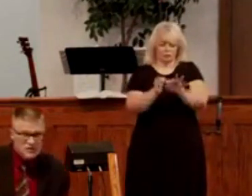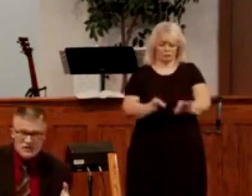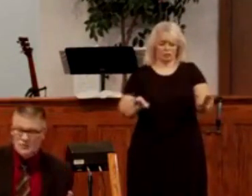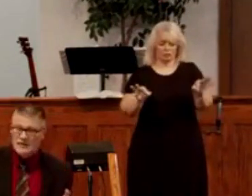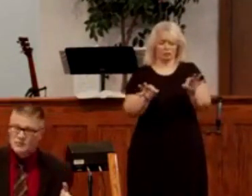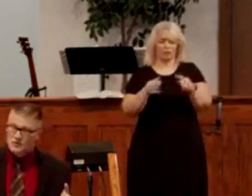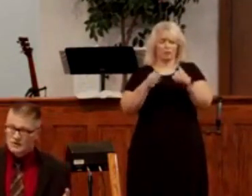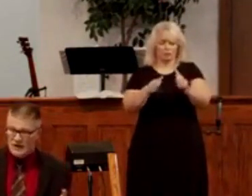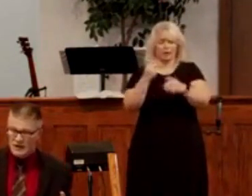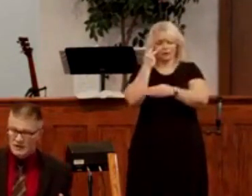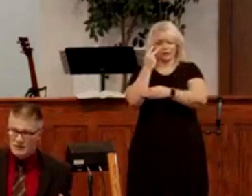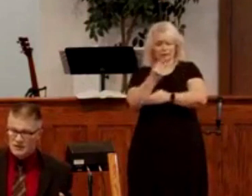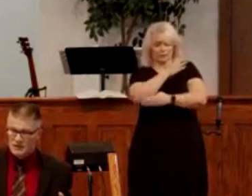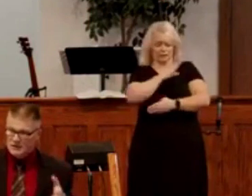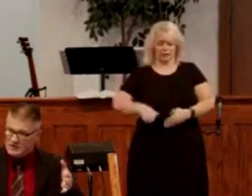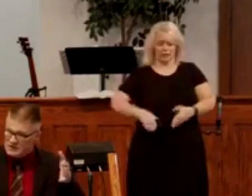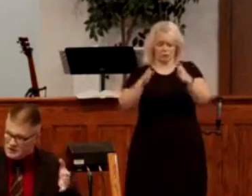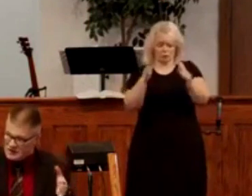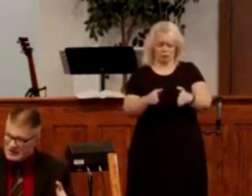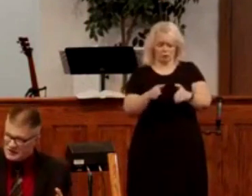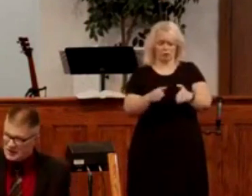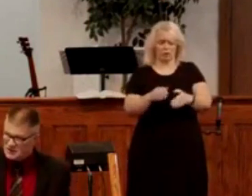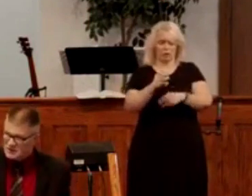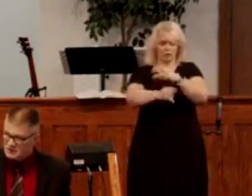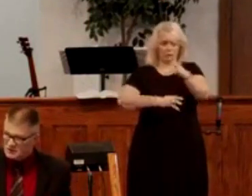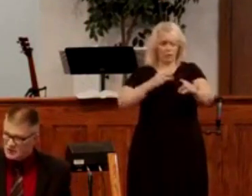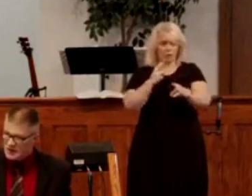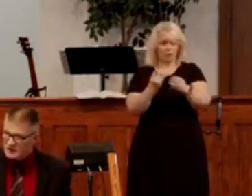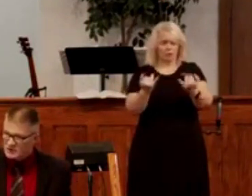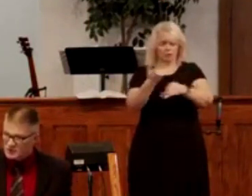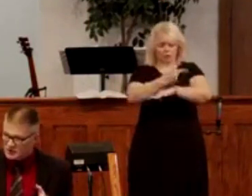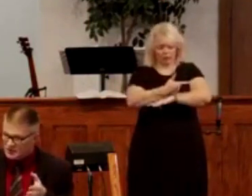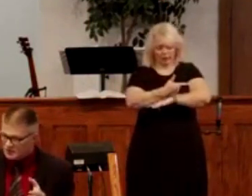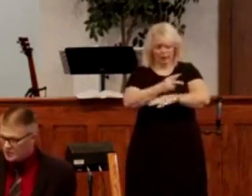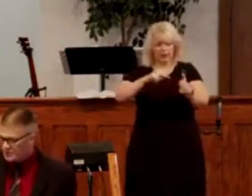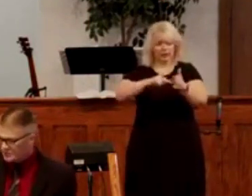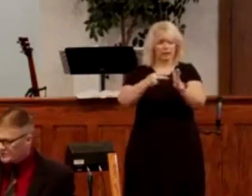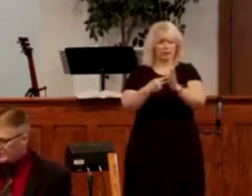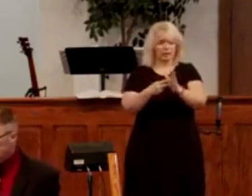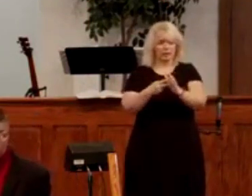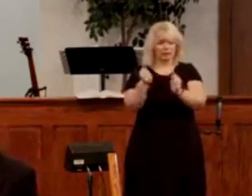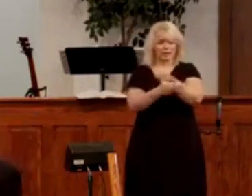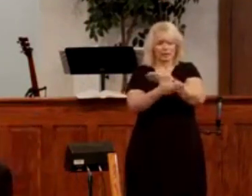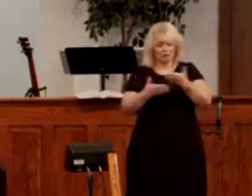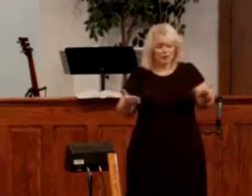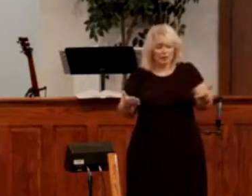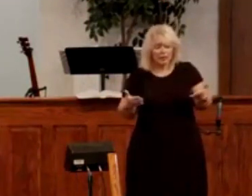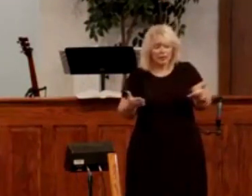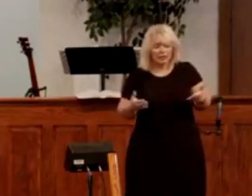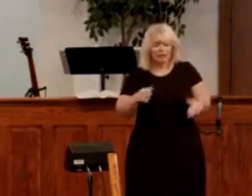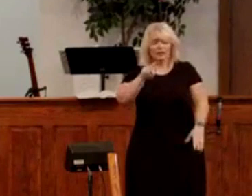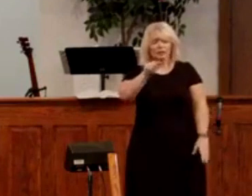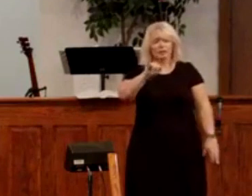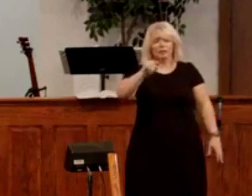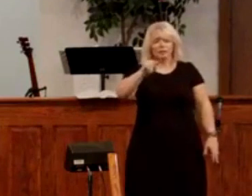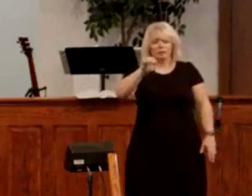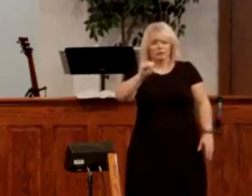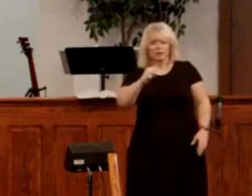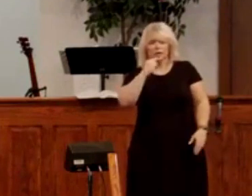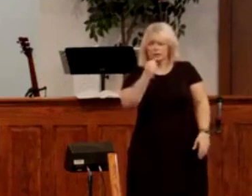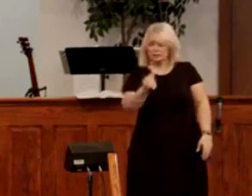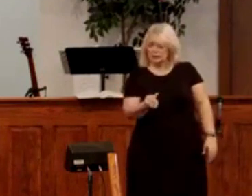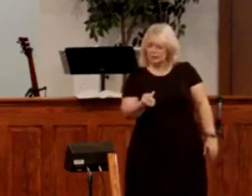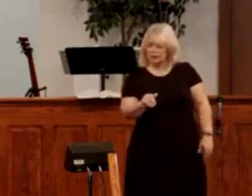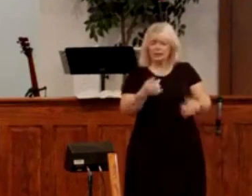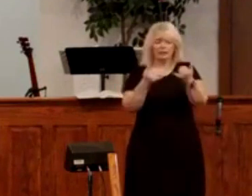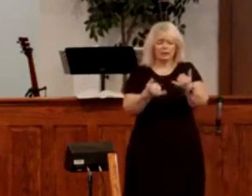a Christian in a pagan world today. It means those things that I just read out to you that Paul told Titus. Now, he's going to contrast it with the